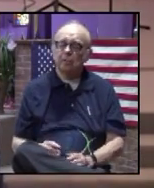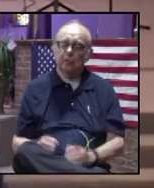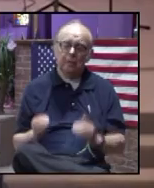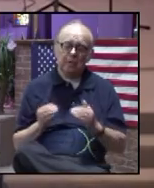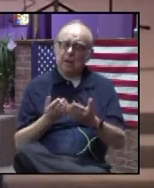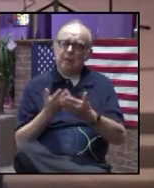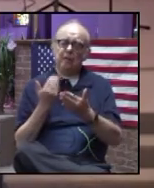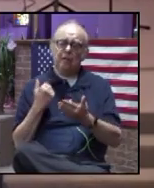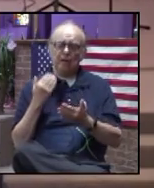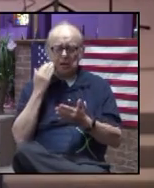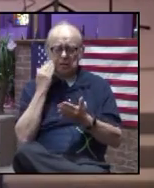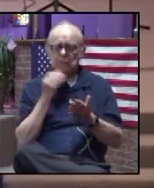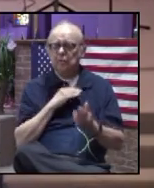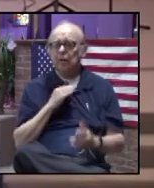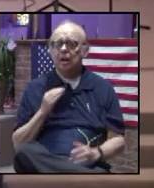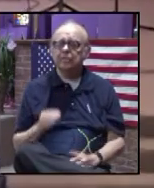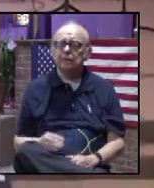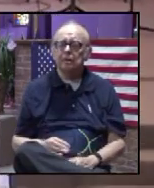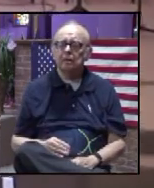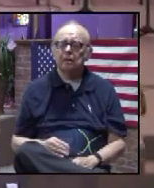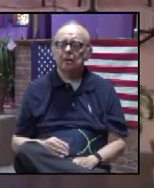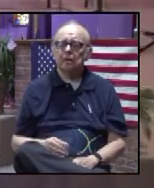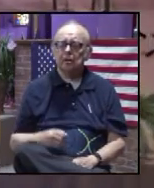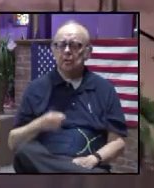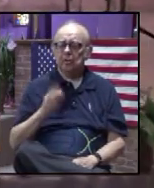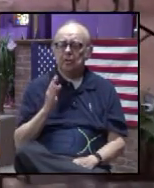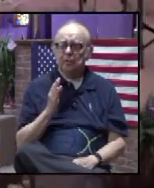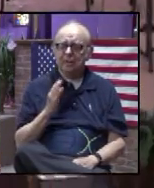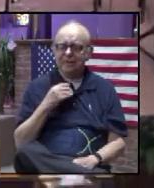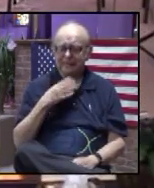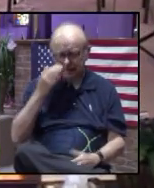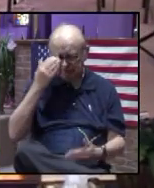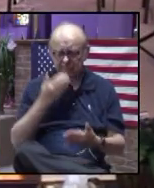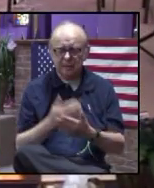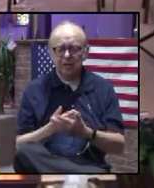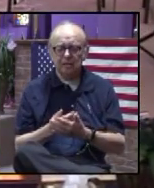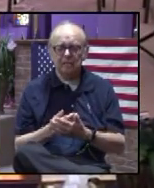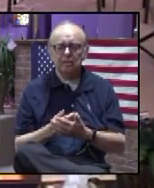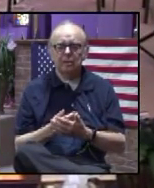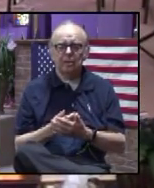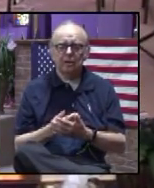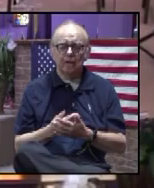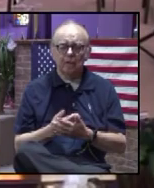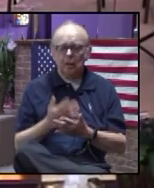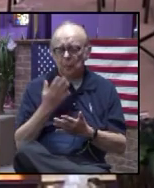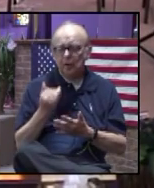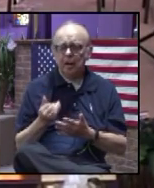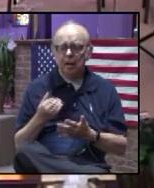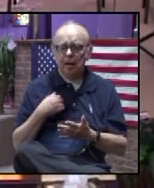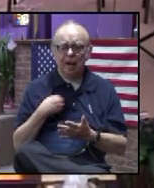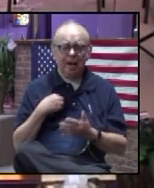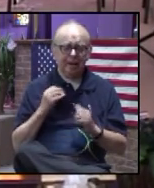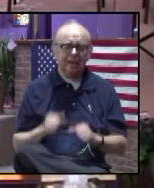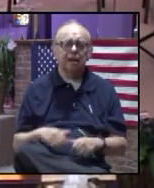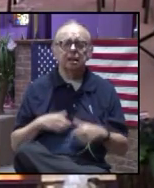Even before I knew Christ, God sent his Son so that I could